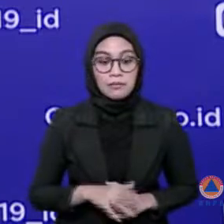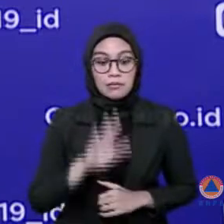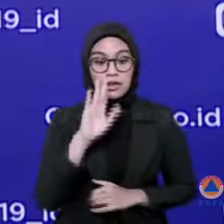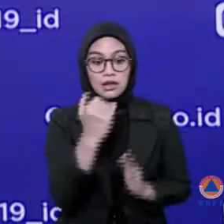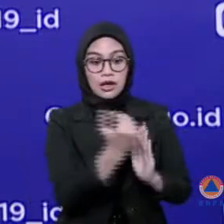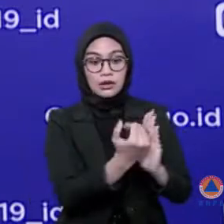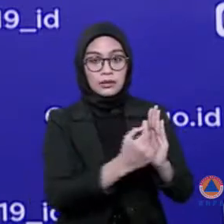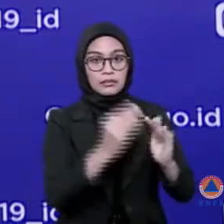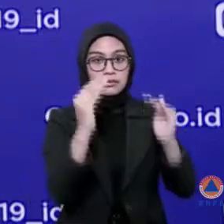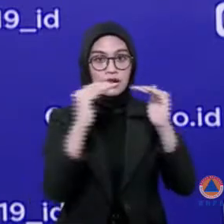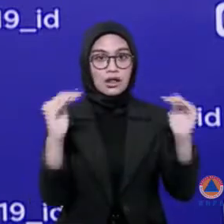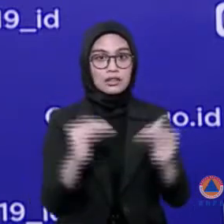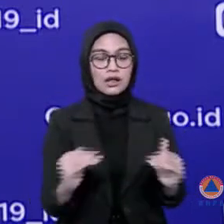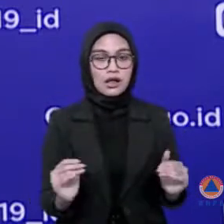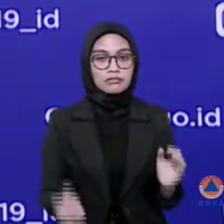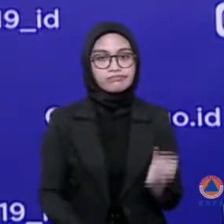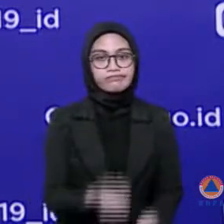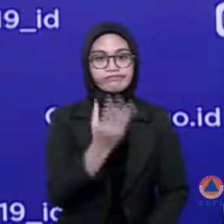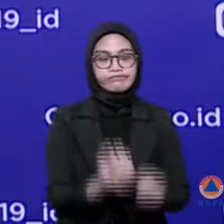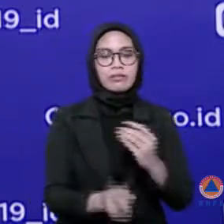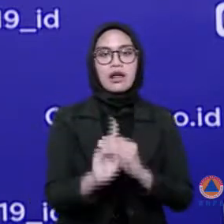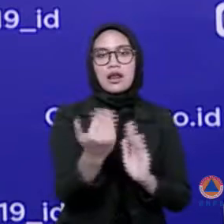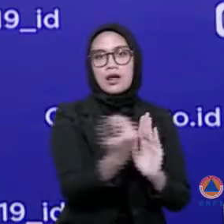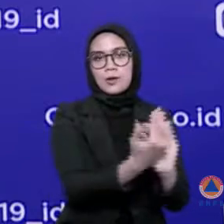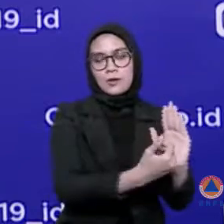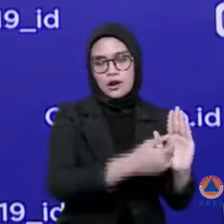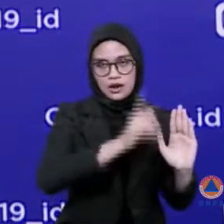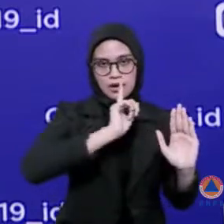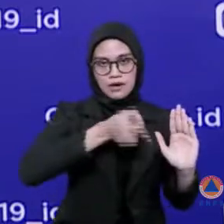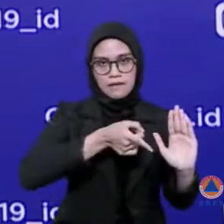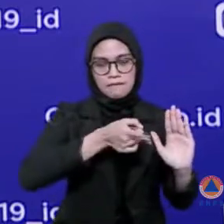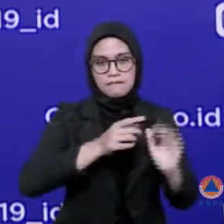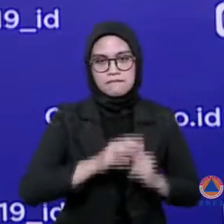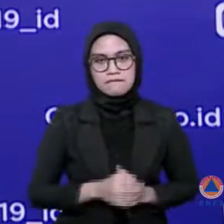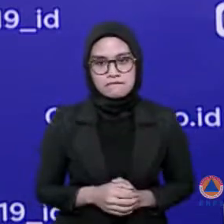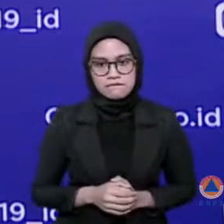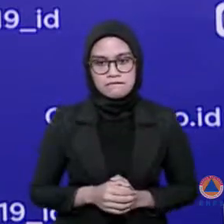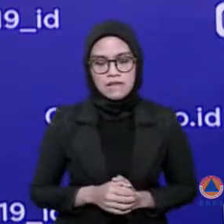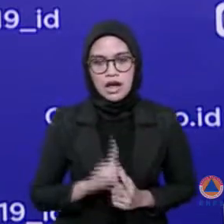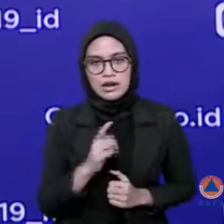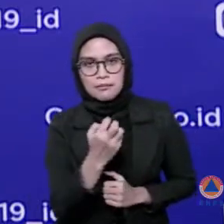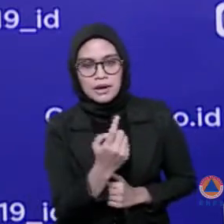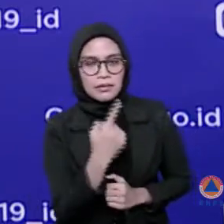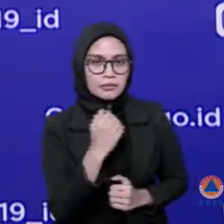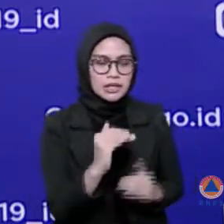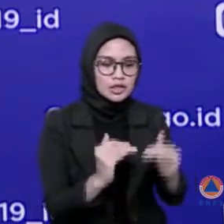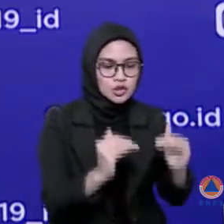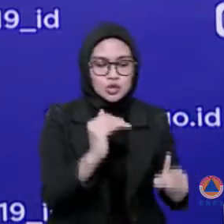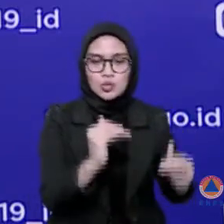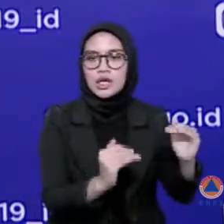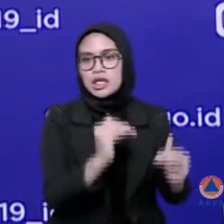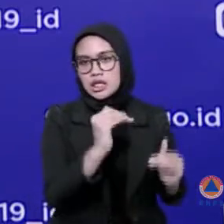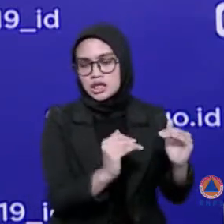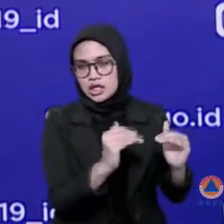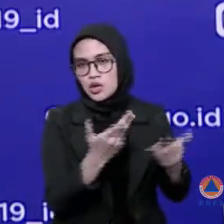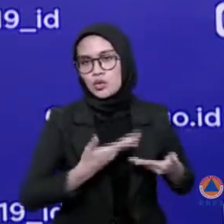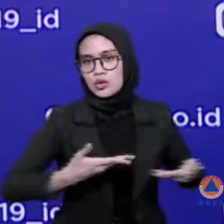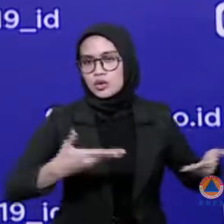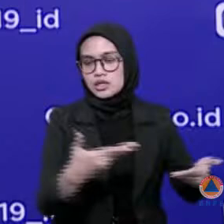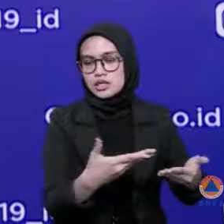Christmas and New Year, but then after the several considerations, it will be adjusted and it will